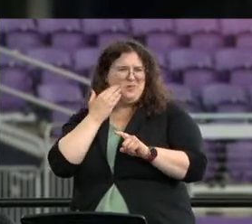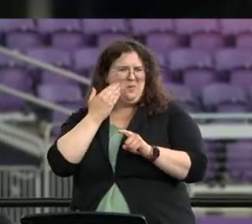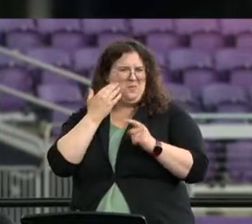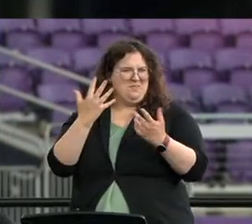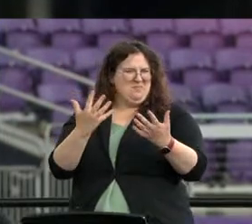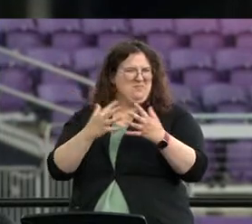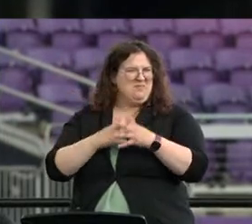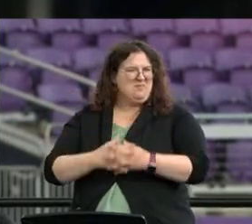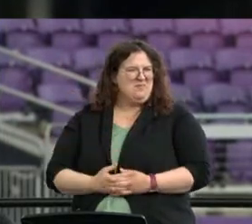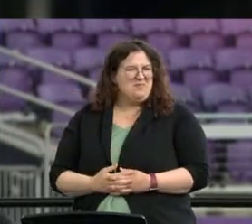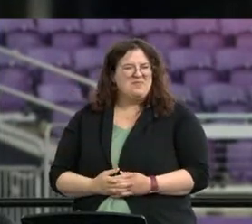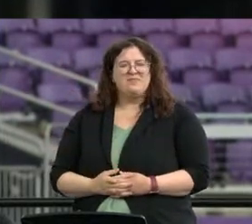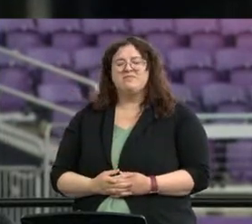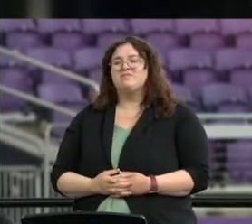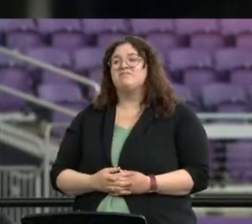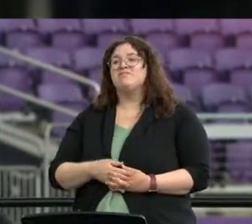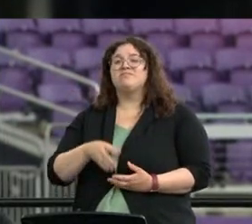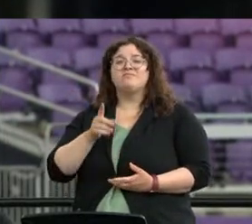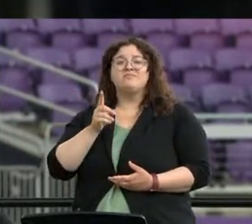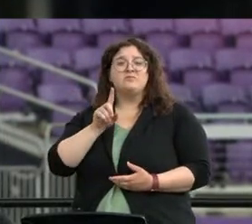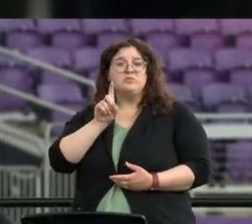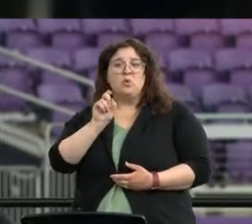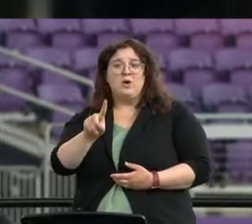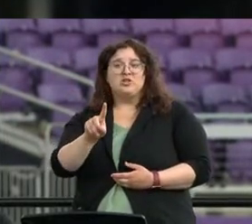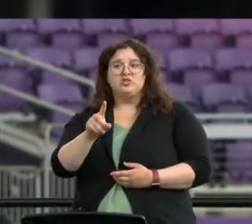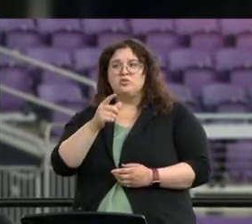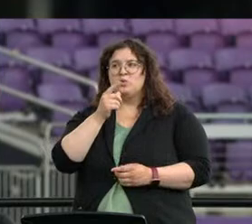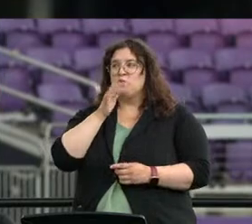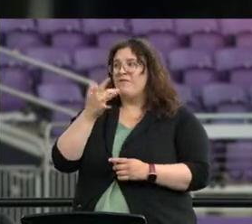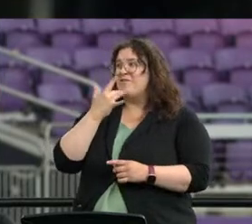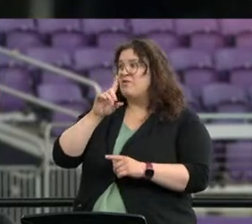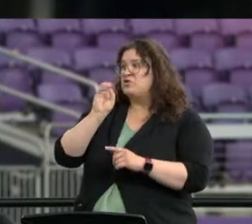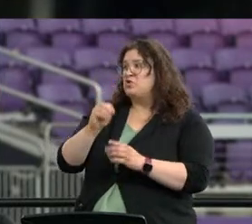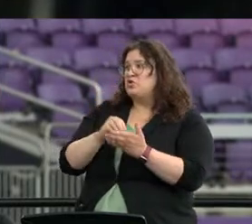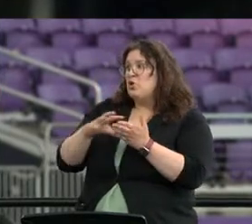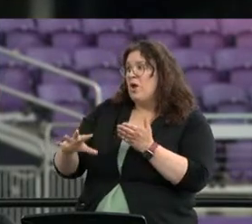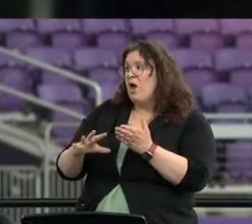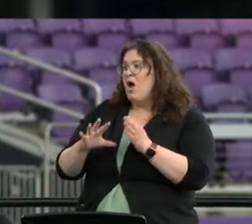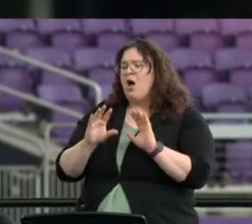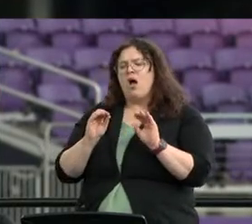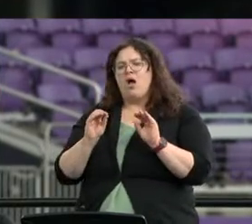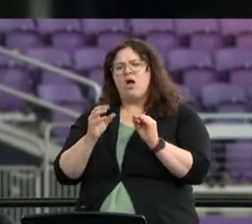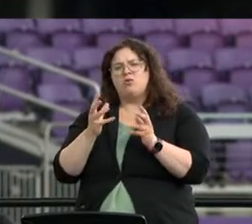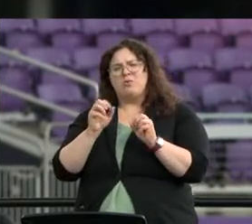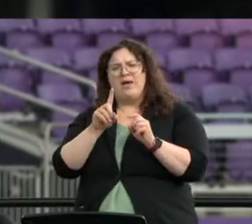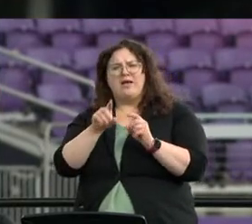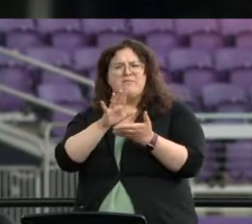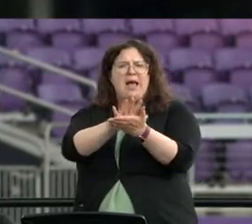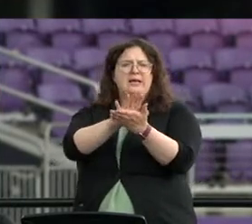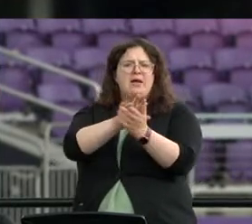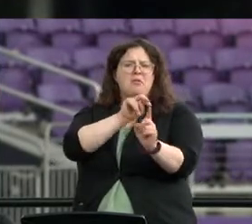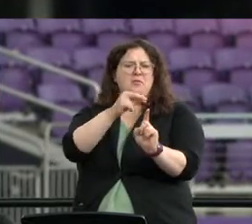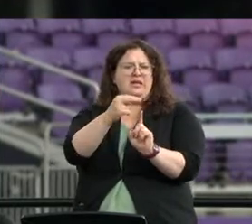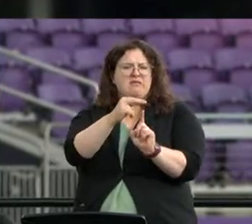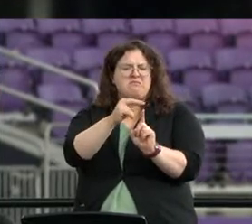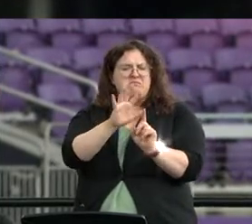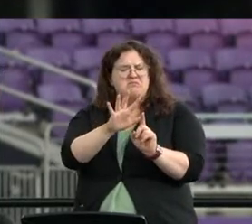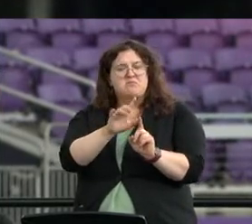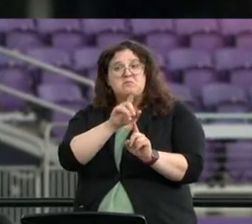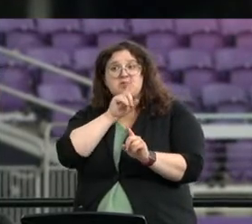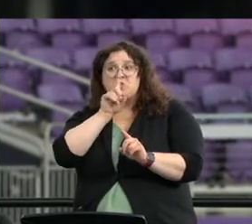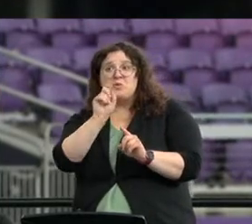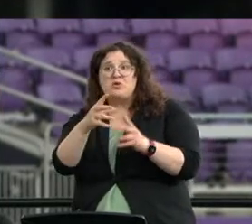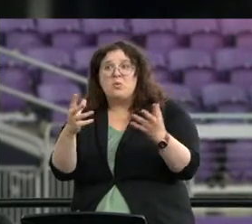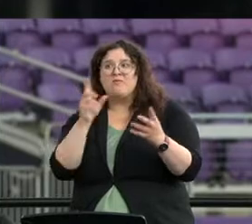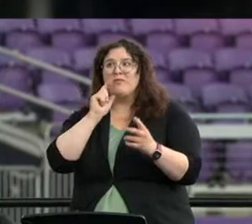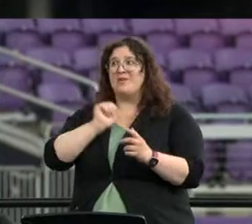teacher. In truth, the question is not really about one's favorite student, as that could be viewed as more purely academic. What the question really is as a